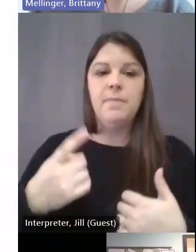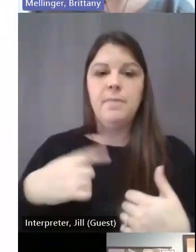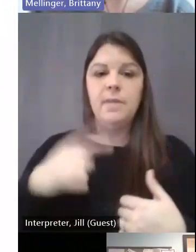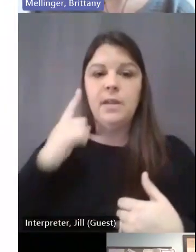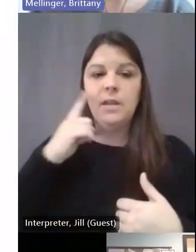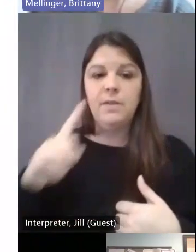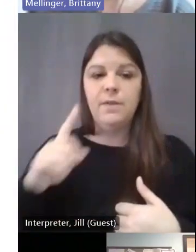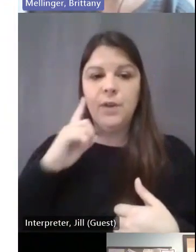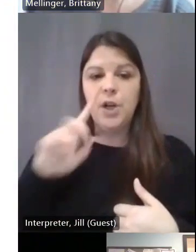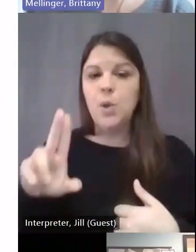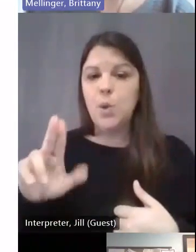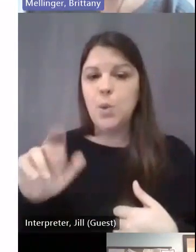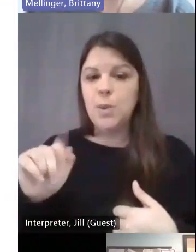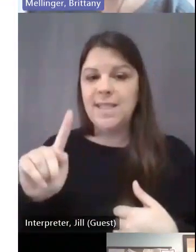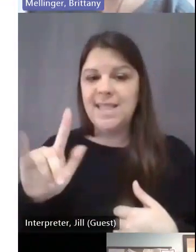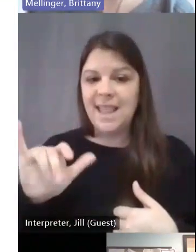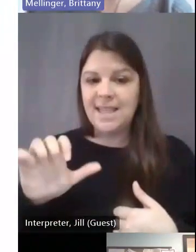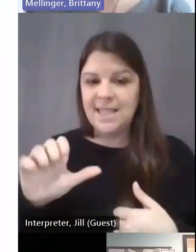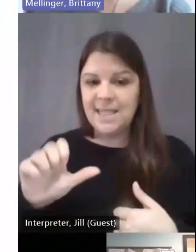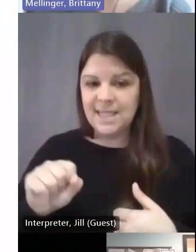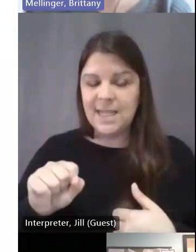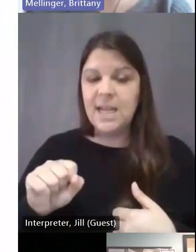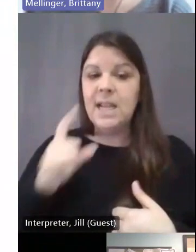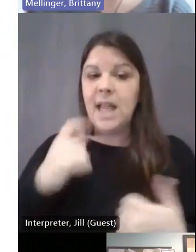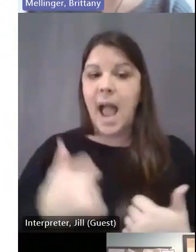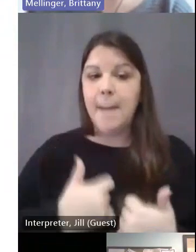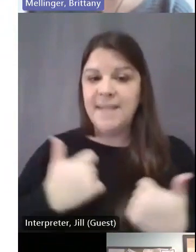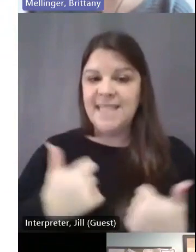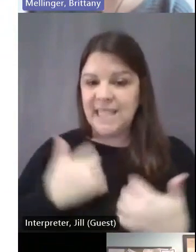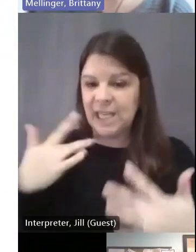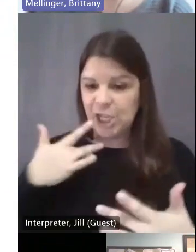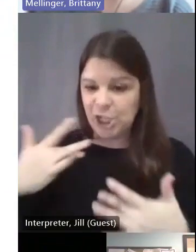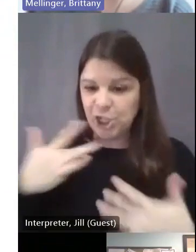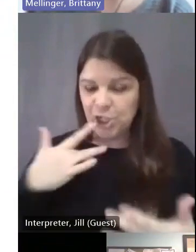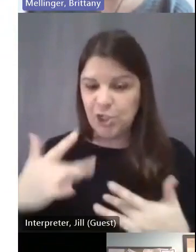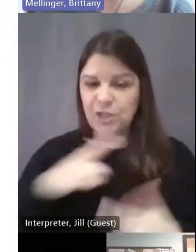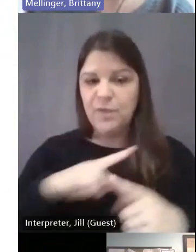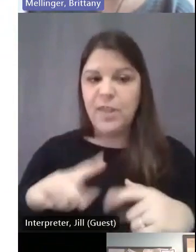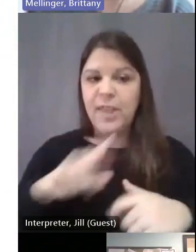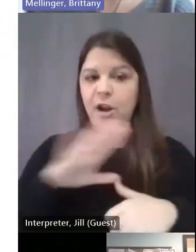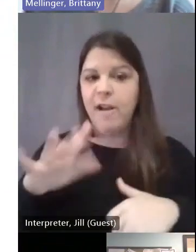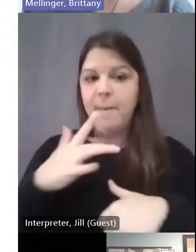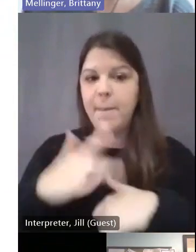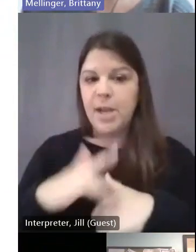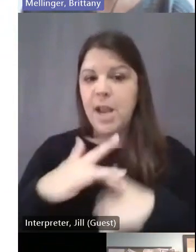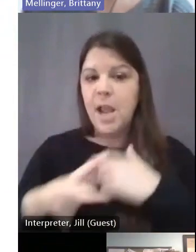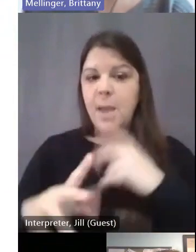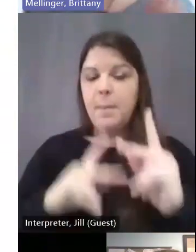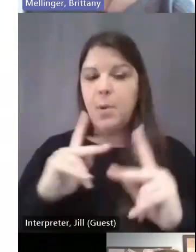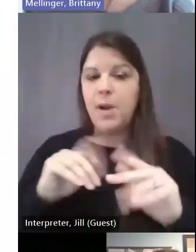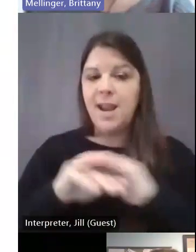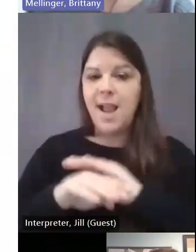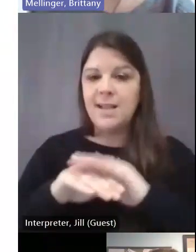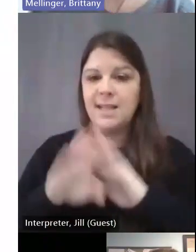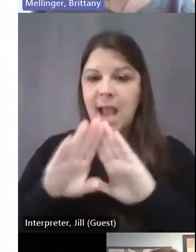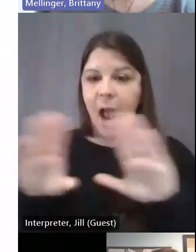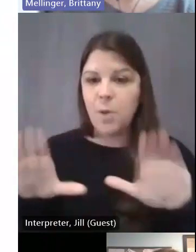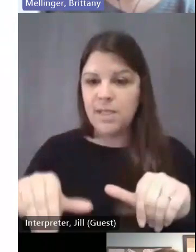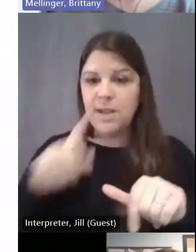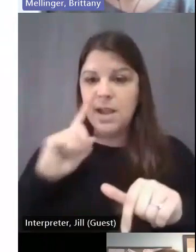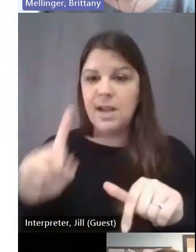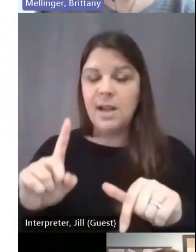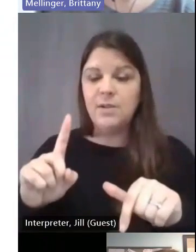to utilities. These can have an impact on the availability of housing and how people can access housing, and they can be tied